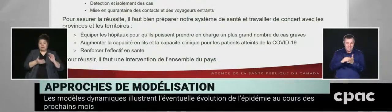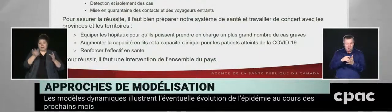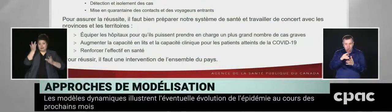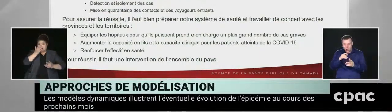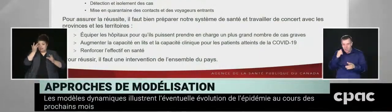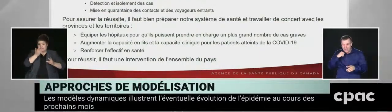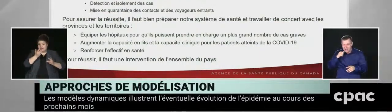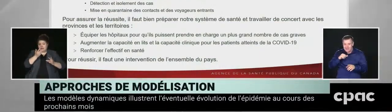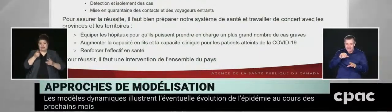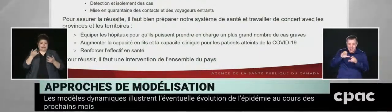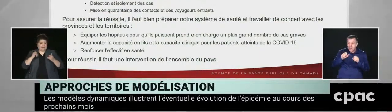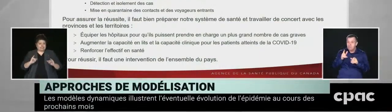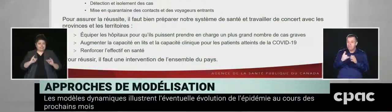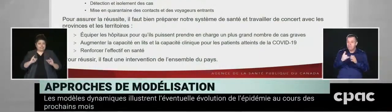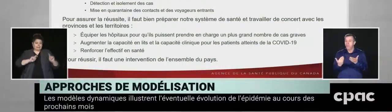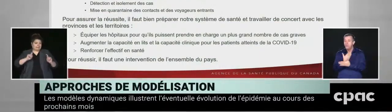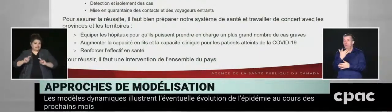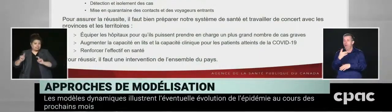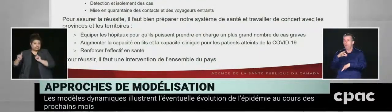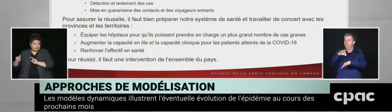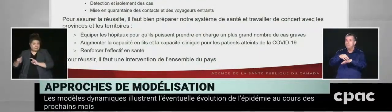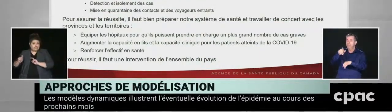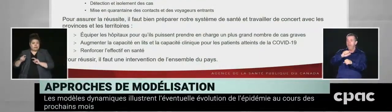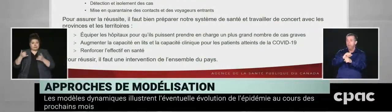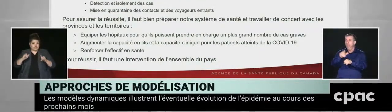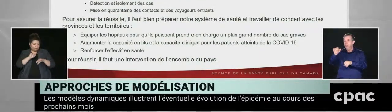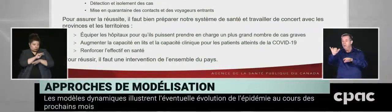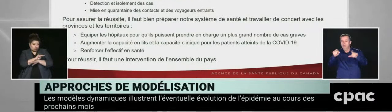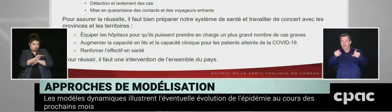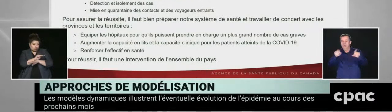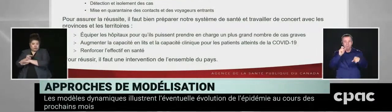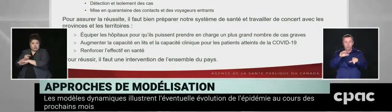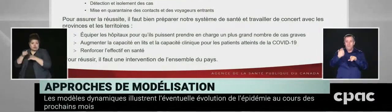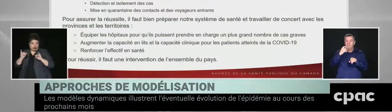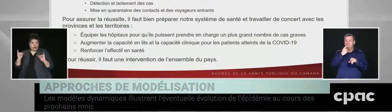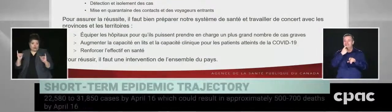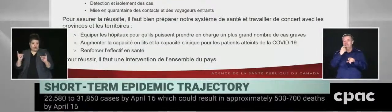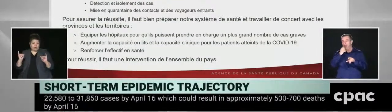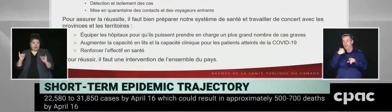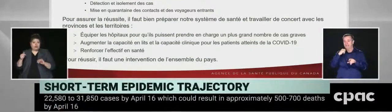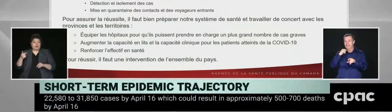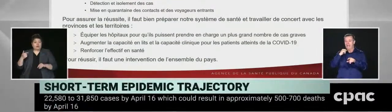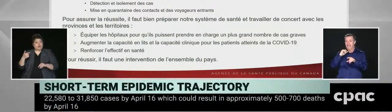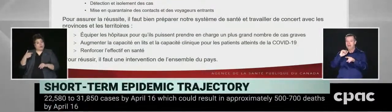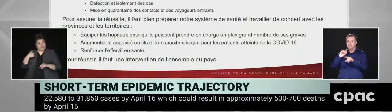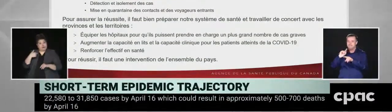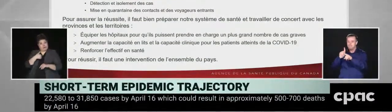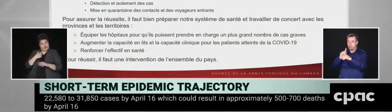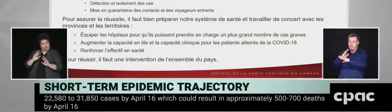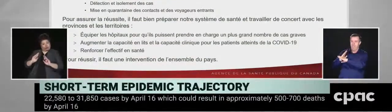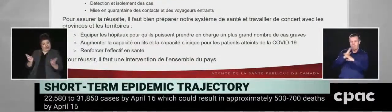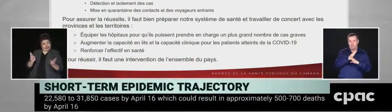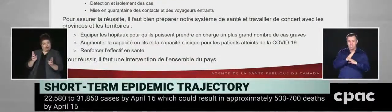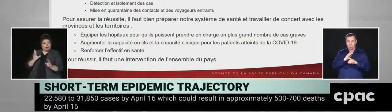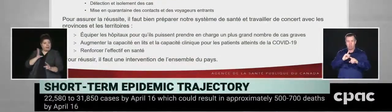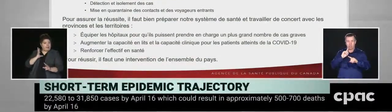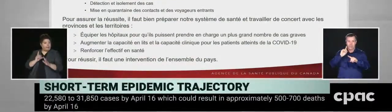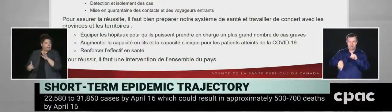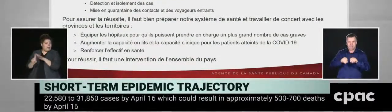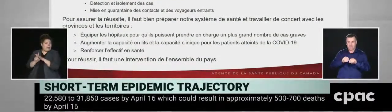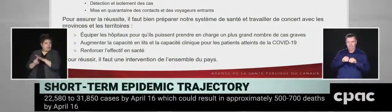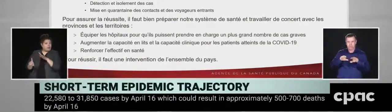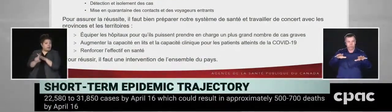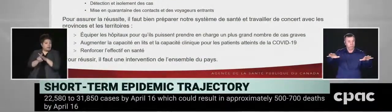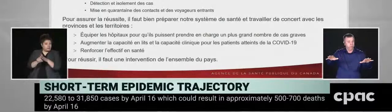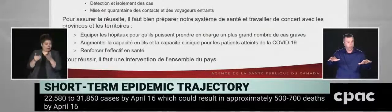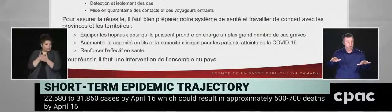cas afin de repérer et d'éradiquer rapidement toute chaîne de transmission. Nous reviendrons dans